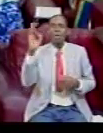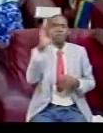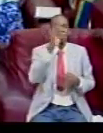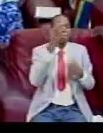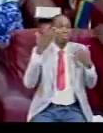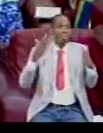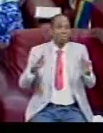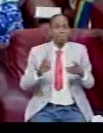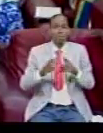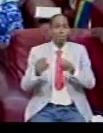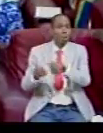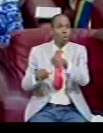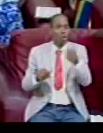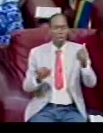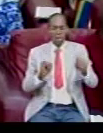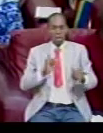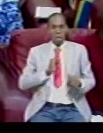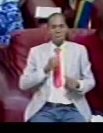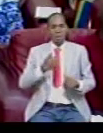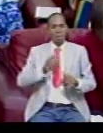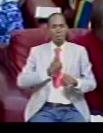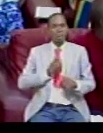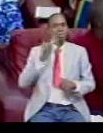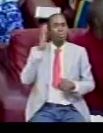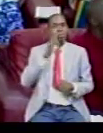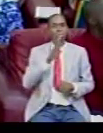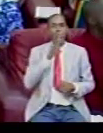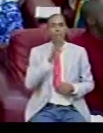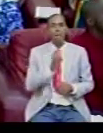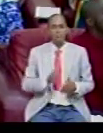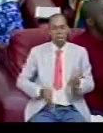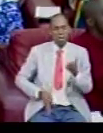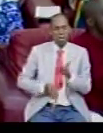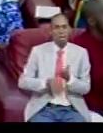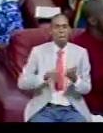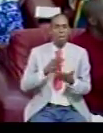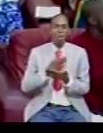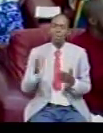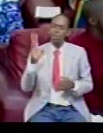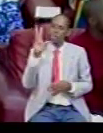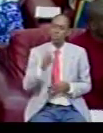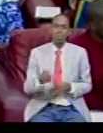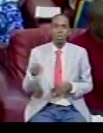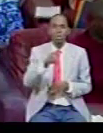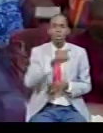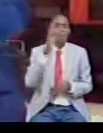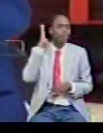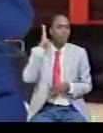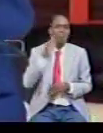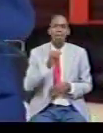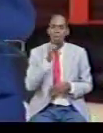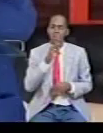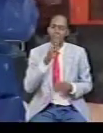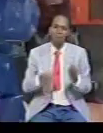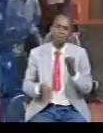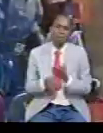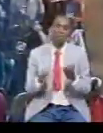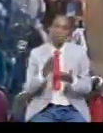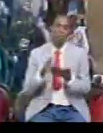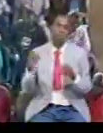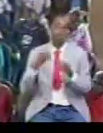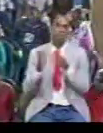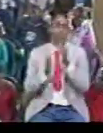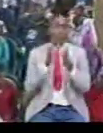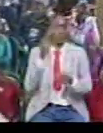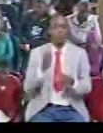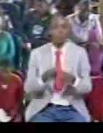I myself should be a cast away. No, you will not be a cast away. The